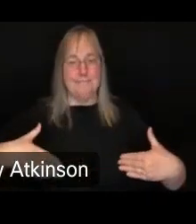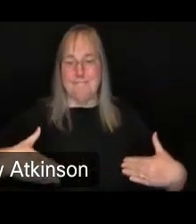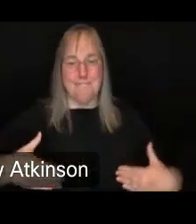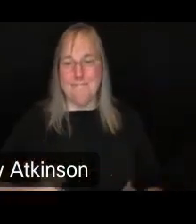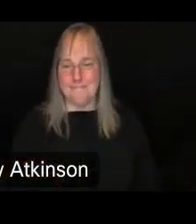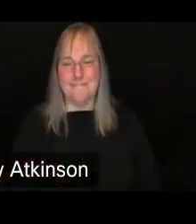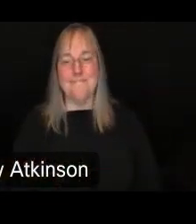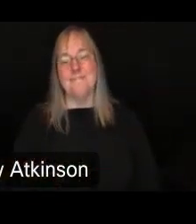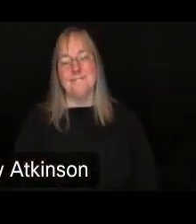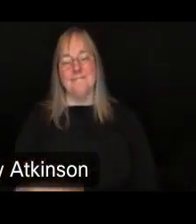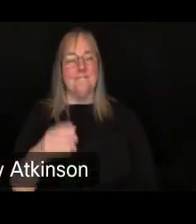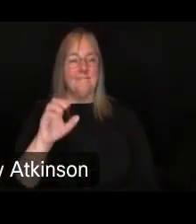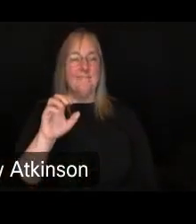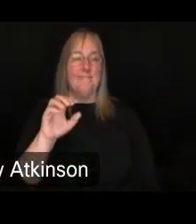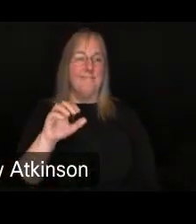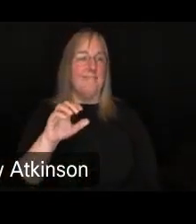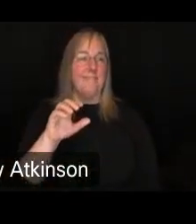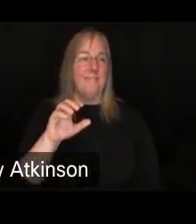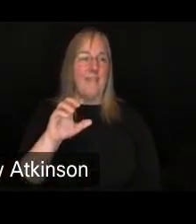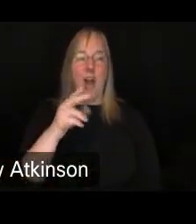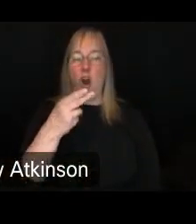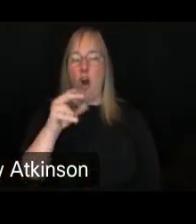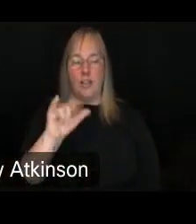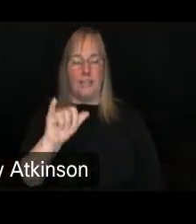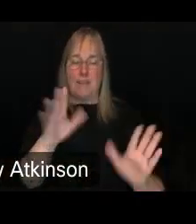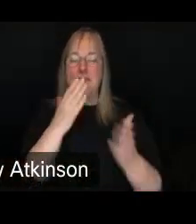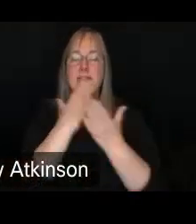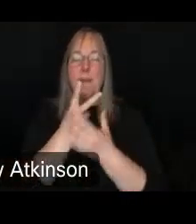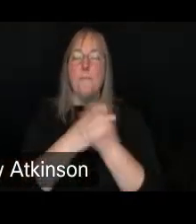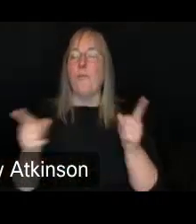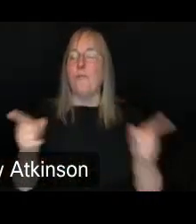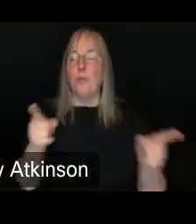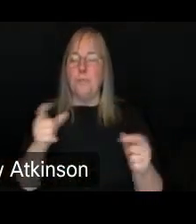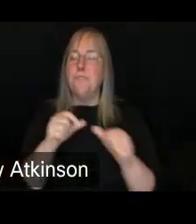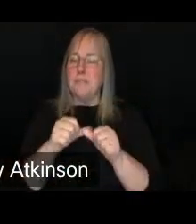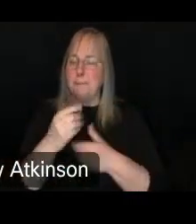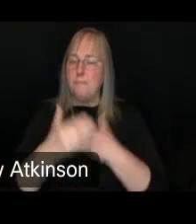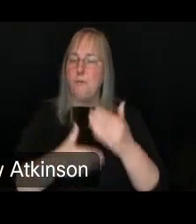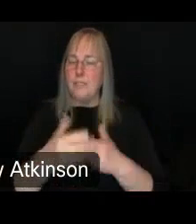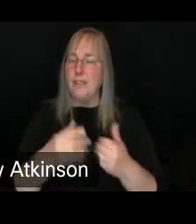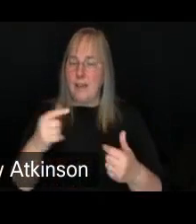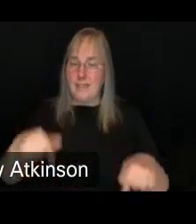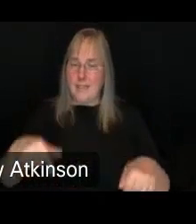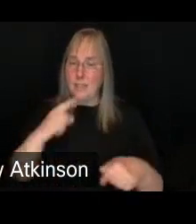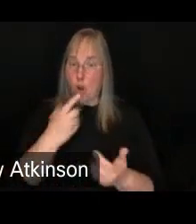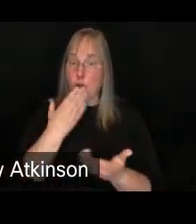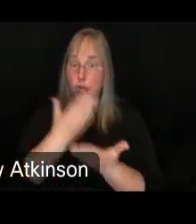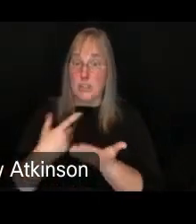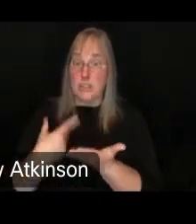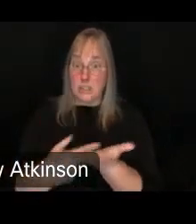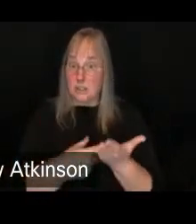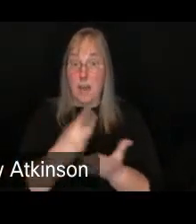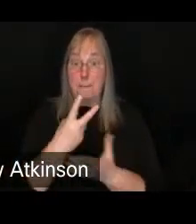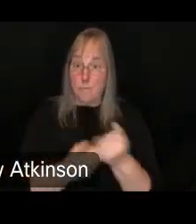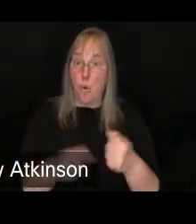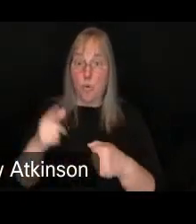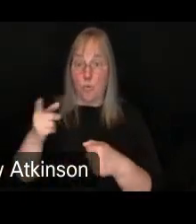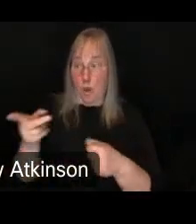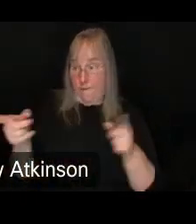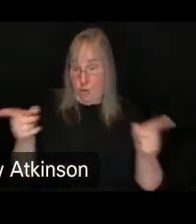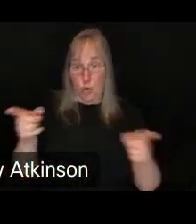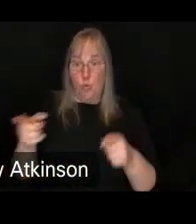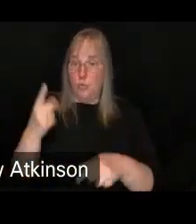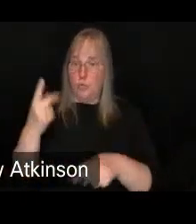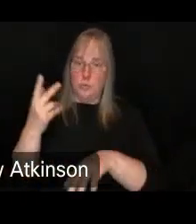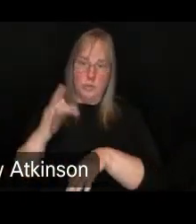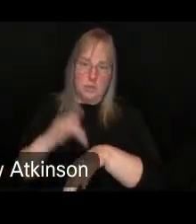All right. Thank you both. Let's keep it moving. This is good. These are good discussions there, and you all both touch on really critical